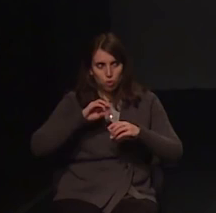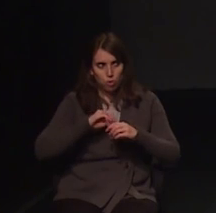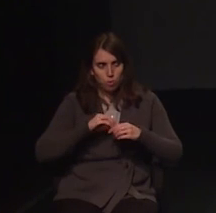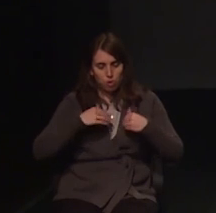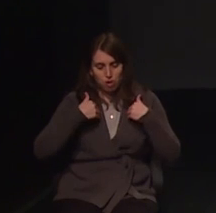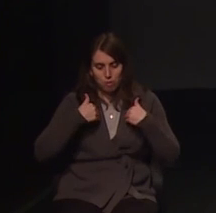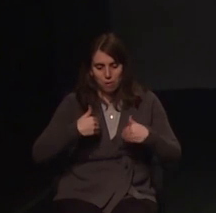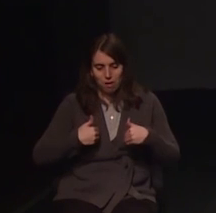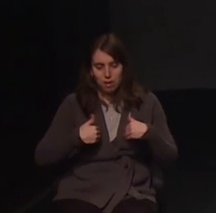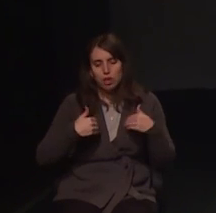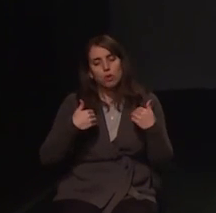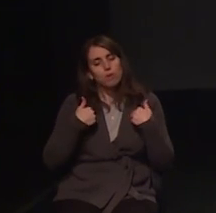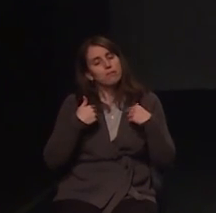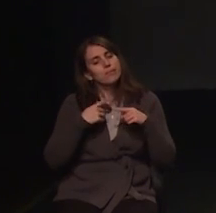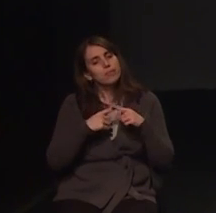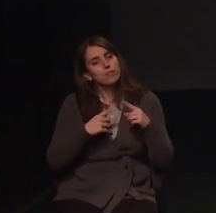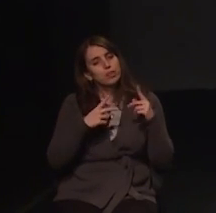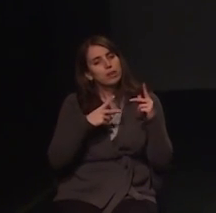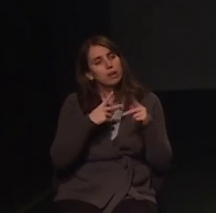learning. So